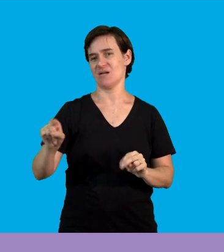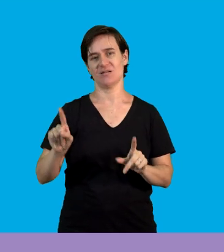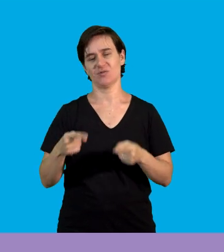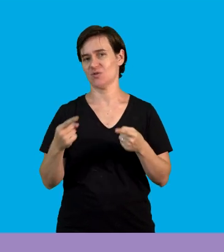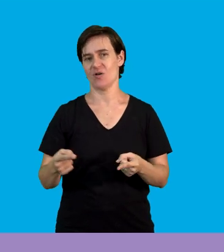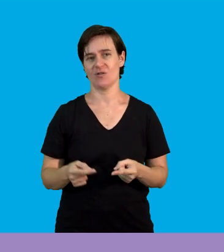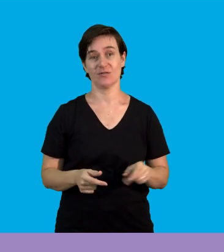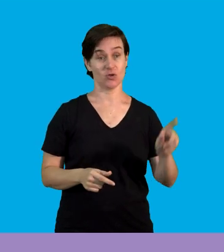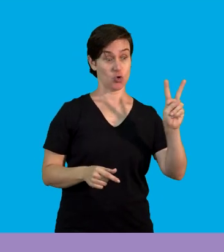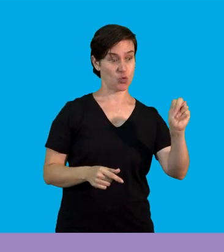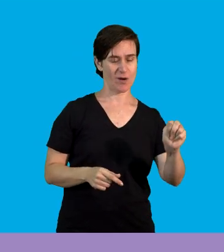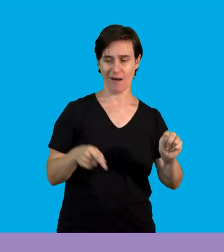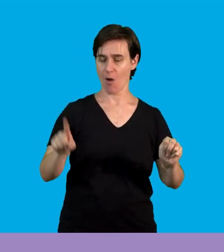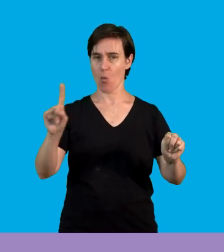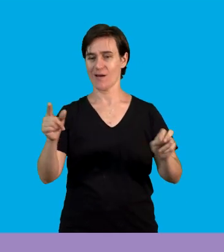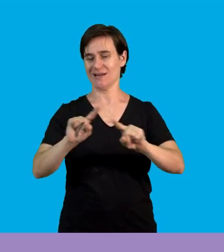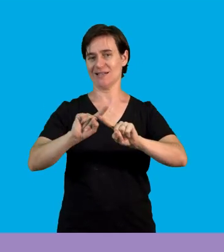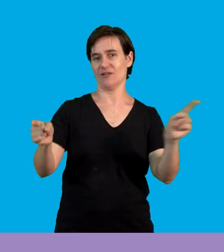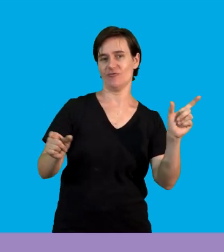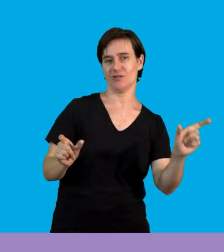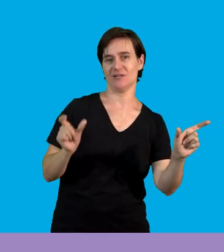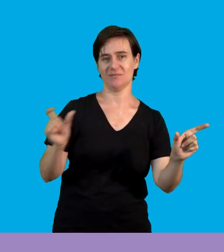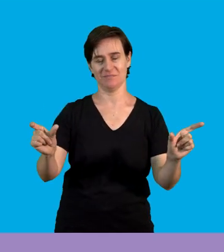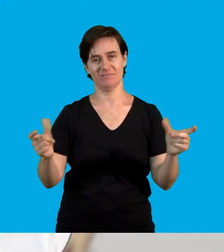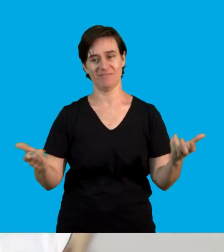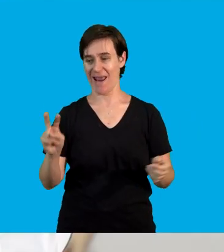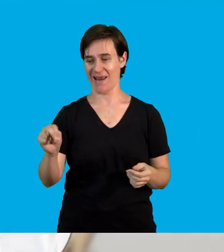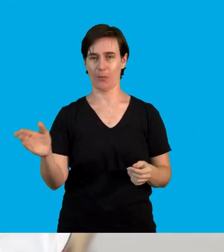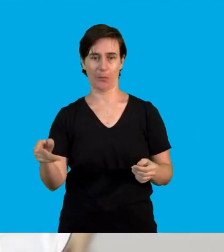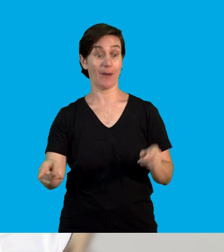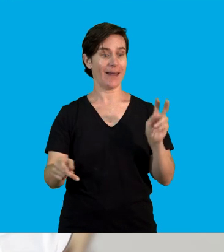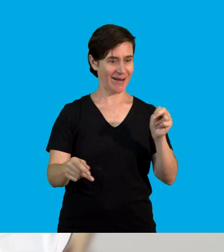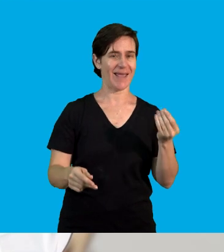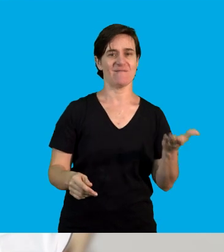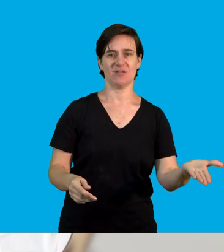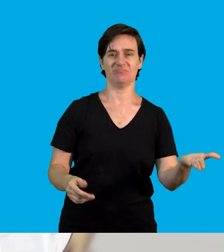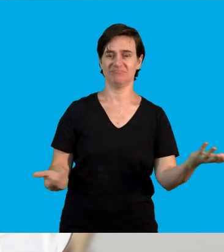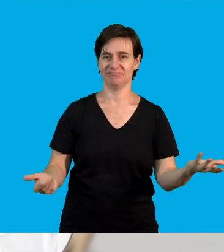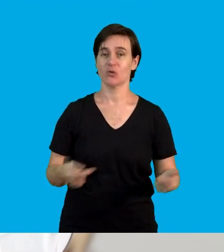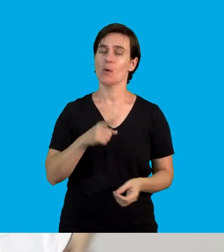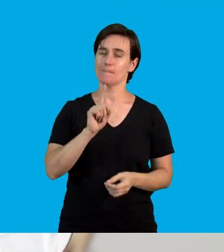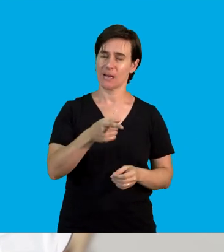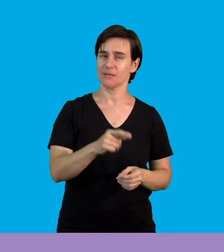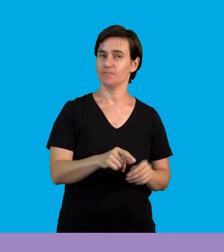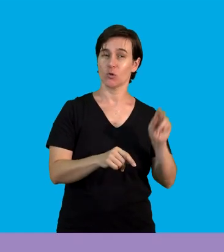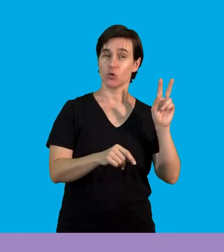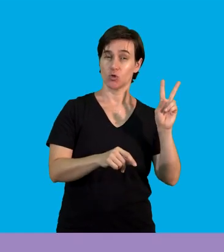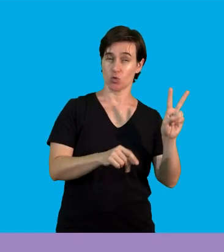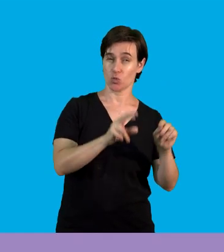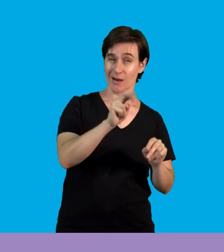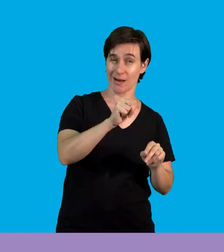the answer, and that's where she went wrong, because those two are not like terms. Instead, she should have added